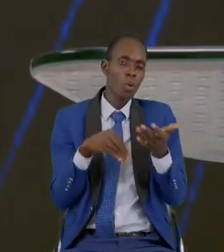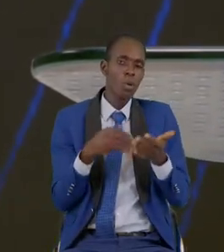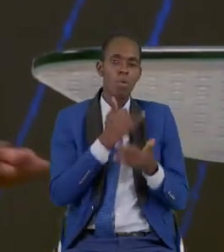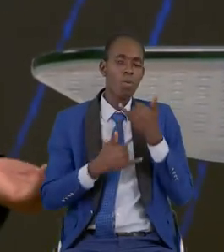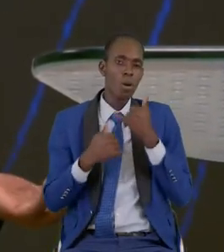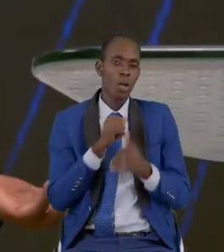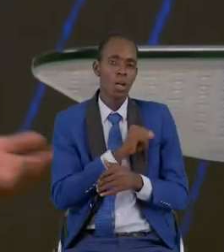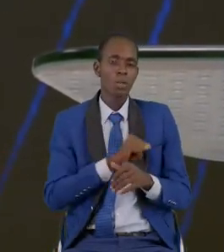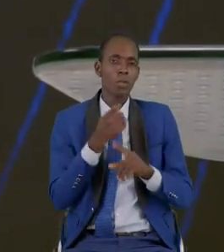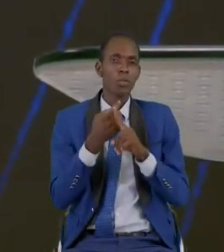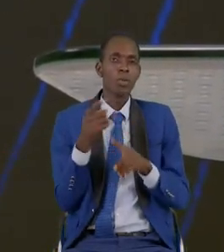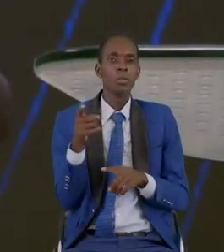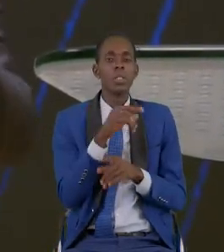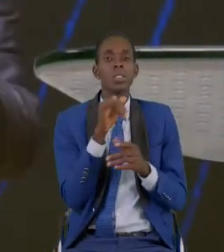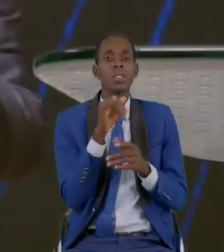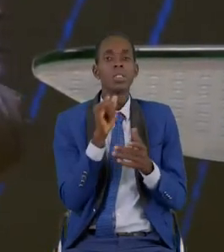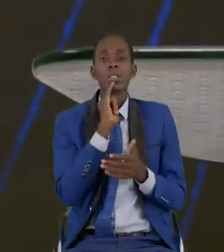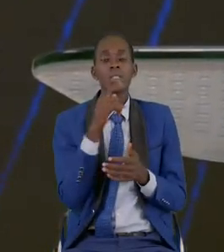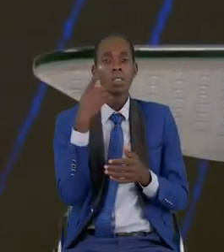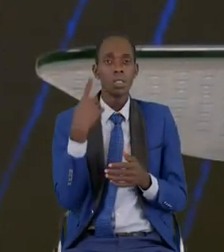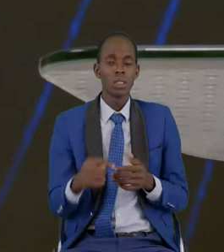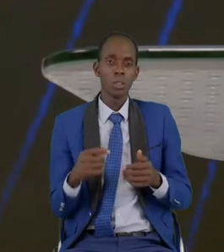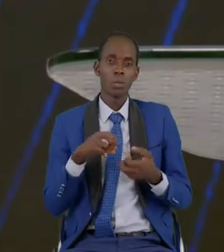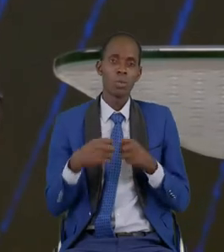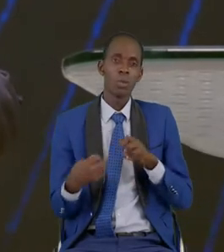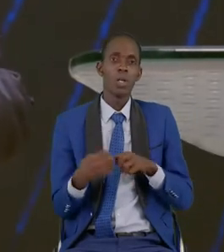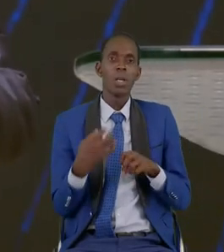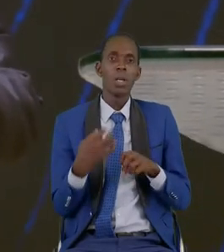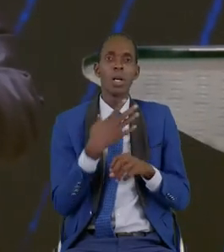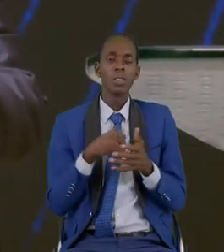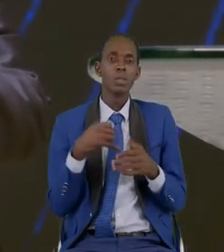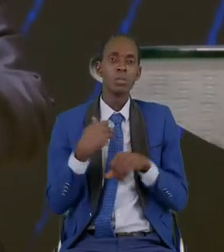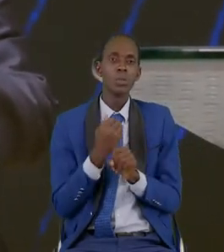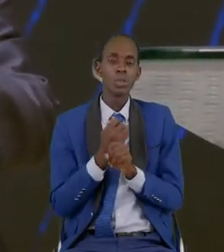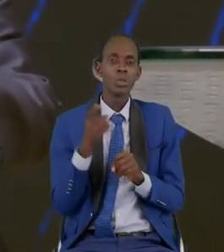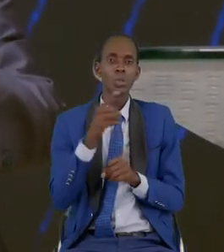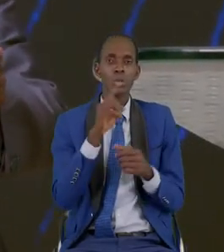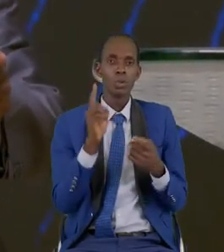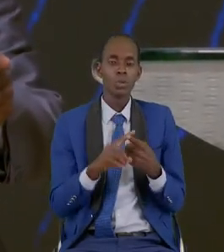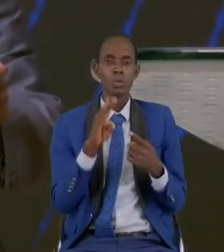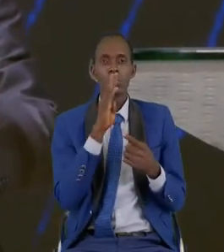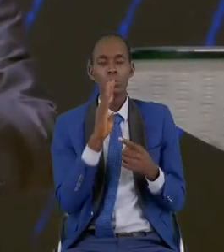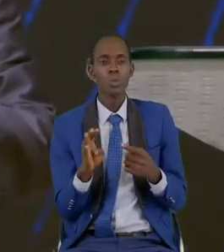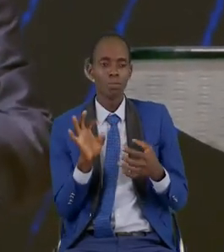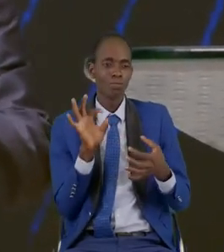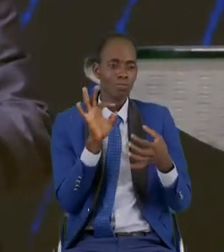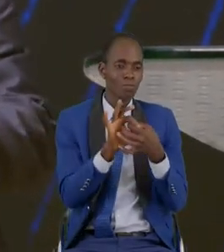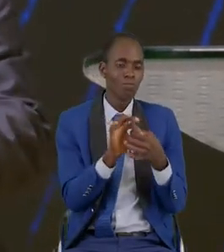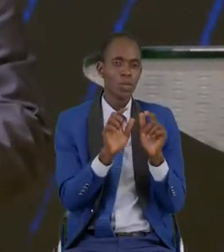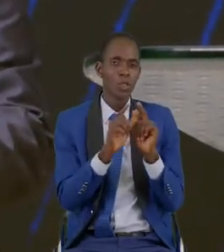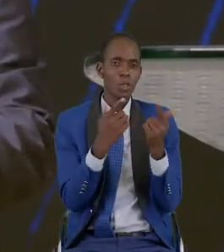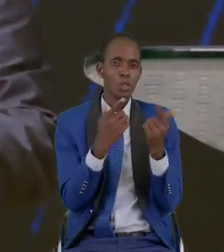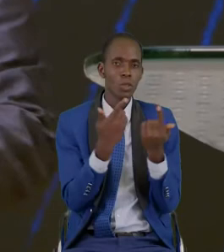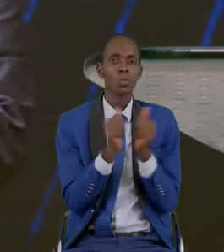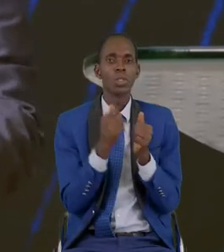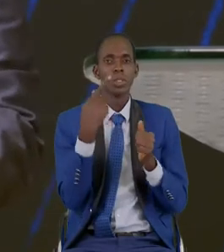them. That's the challenge. And it makes you to be grouped with the idolaters and adulterers and fornicators and the witches and